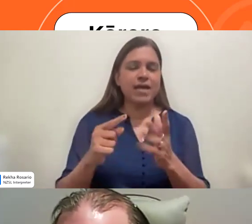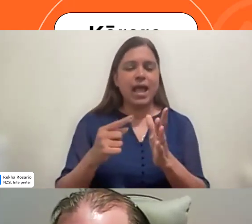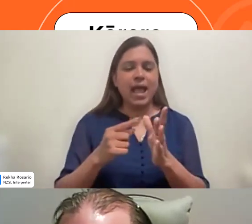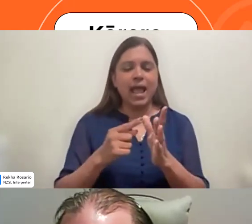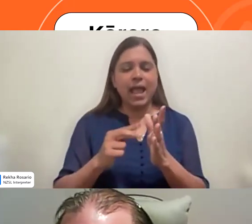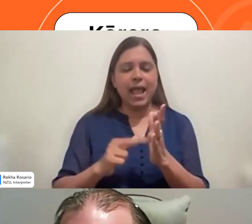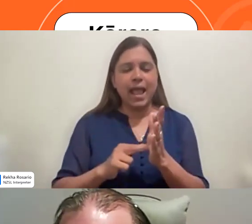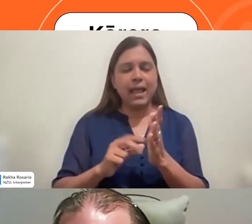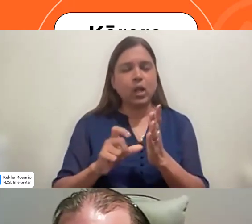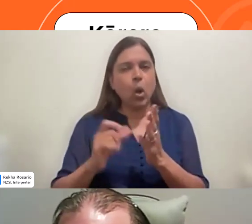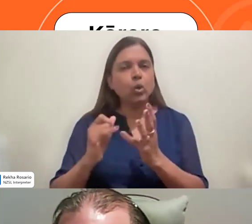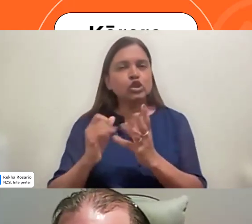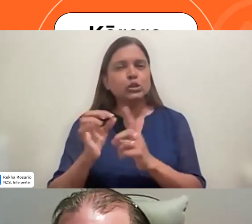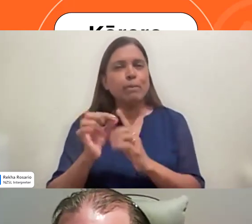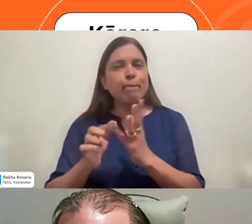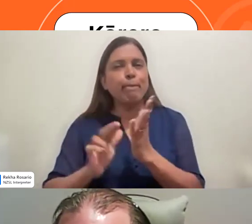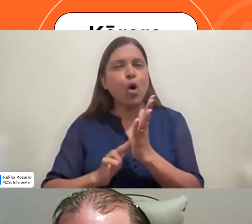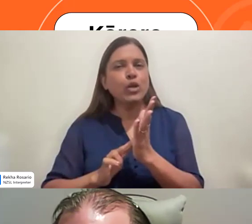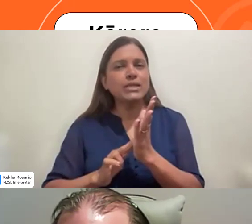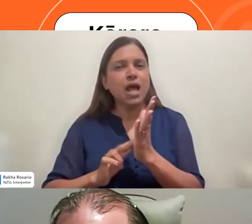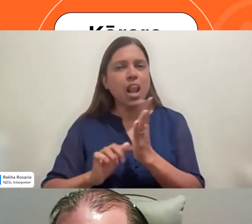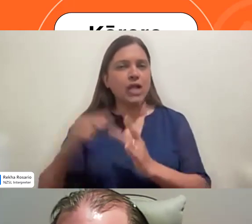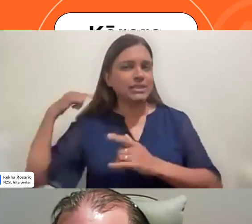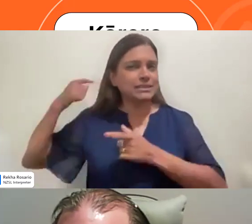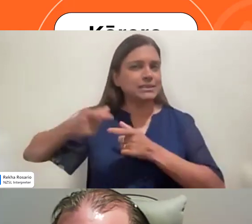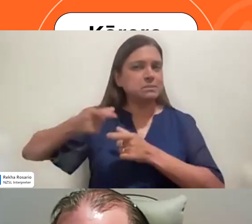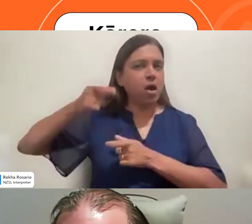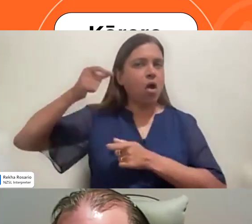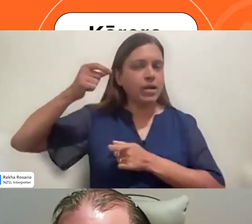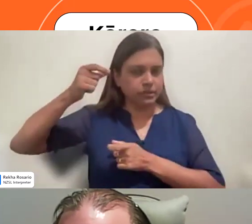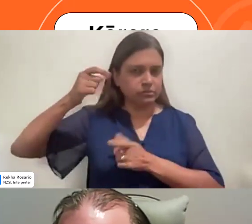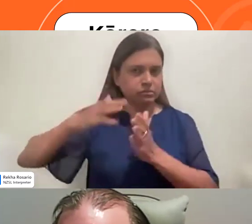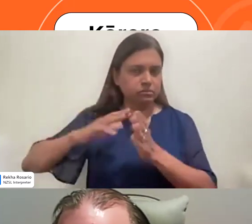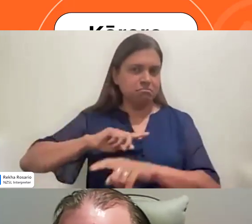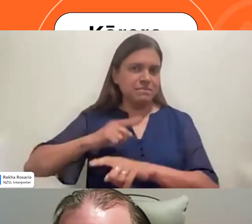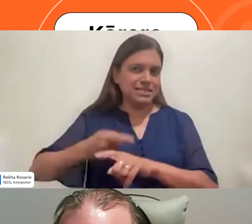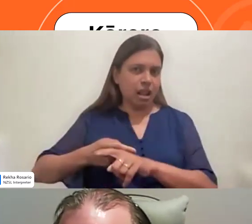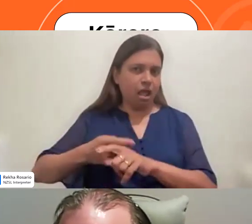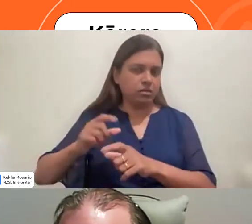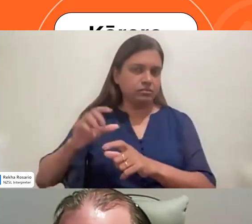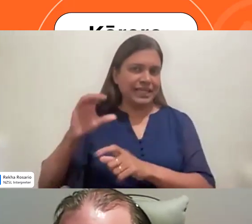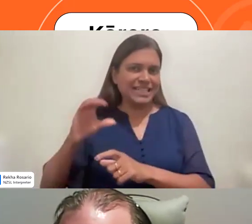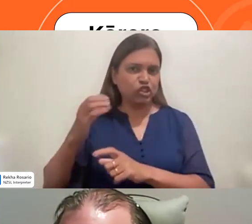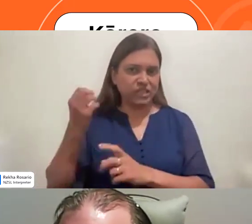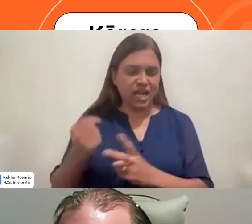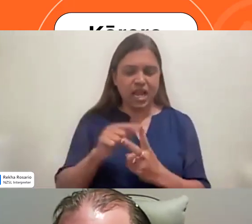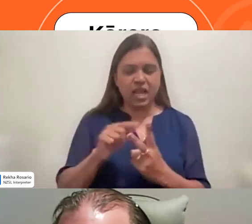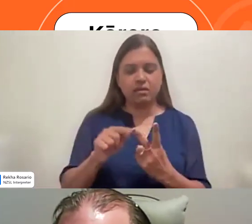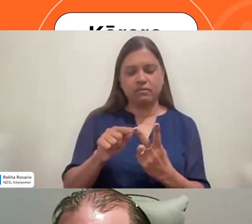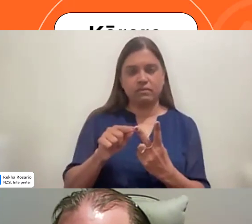spondylitis, which is a musculoskeletal condition. And whilst those two things are not connected to each